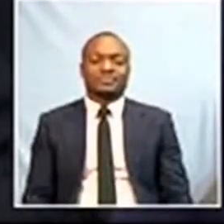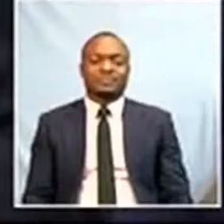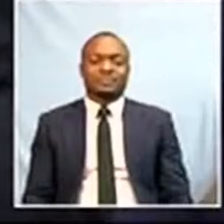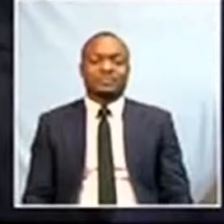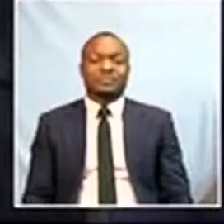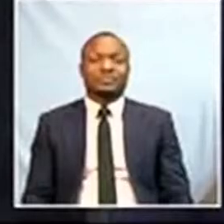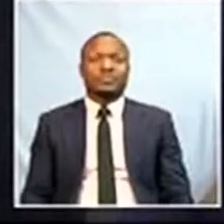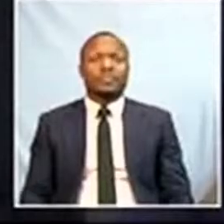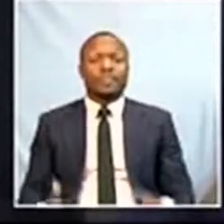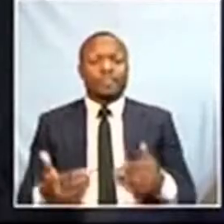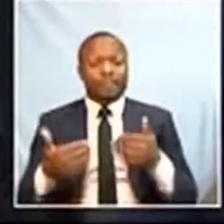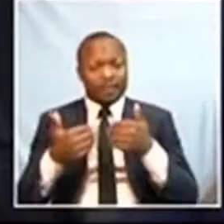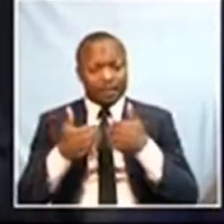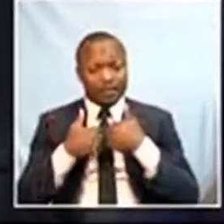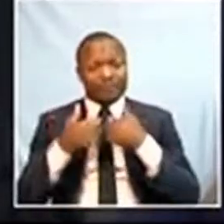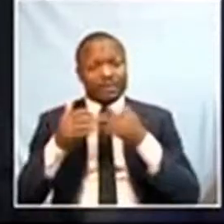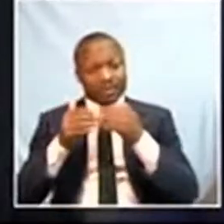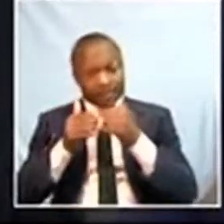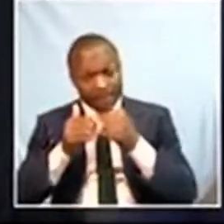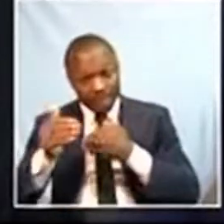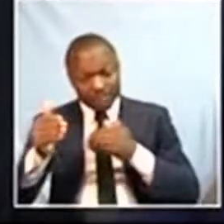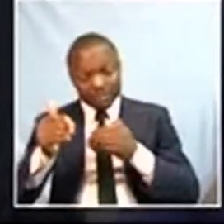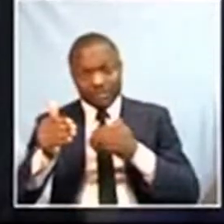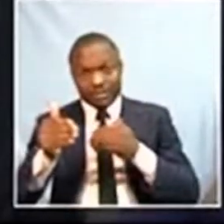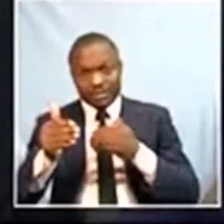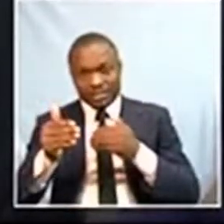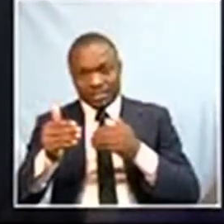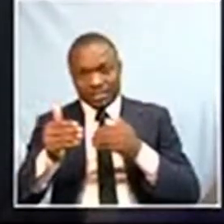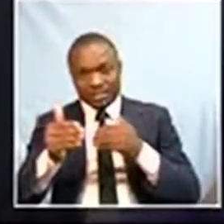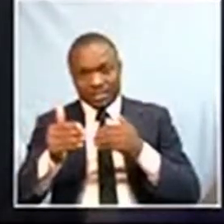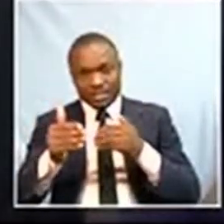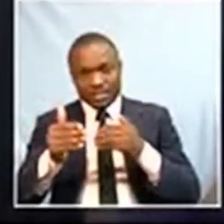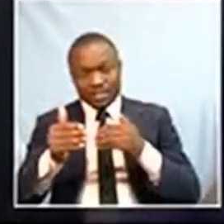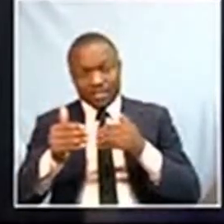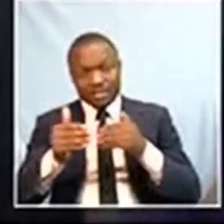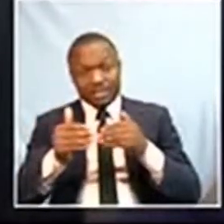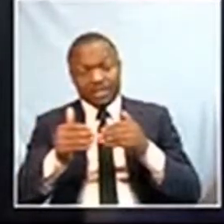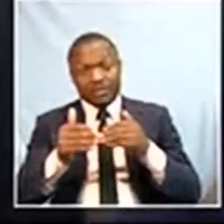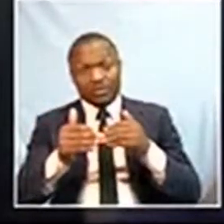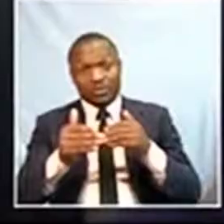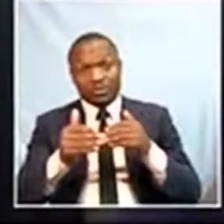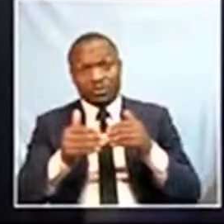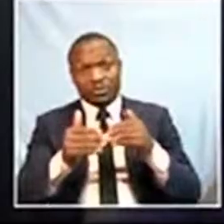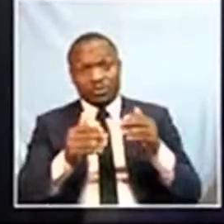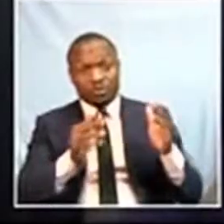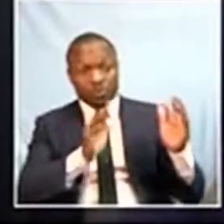an extended corridor with extra